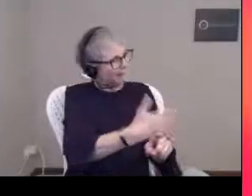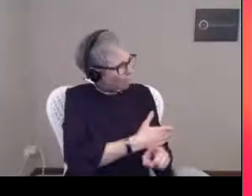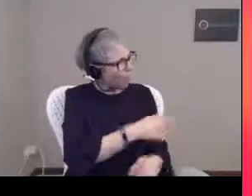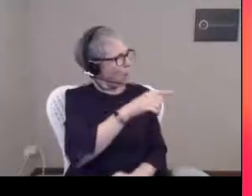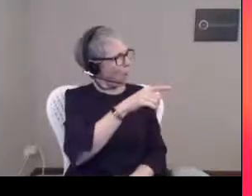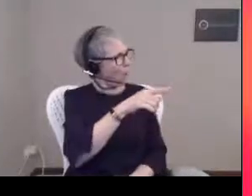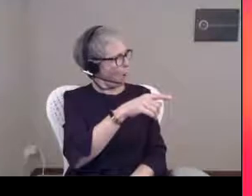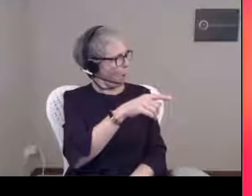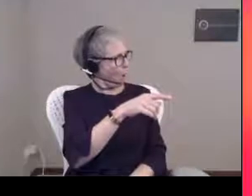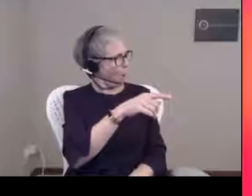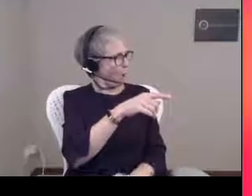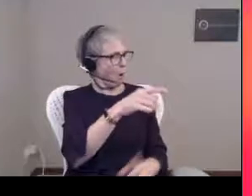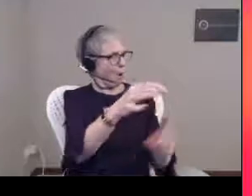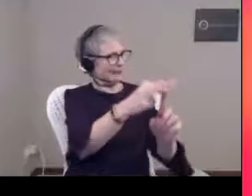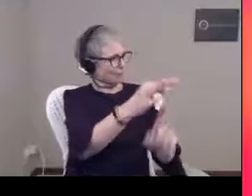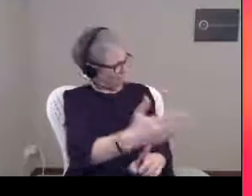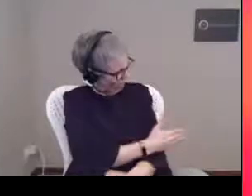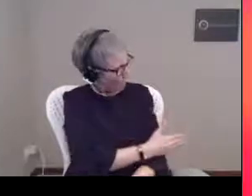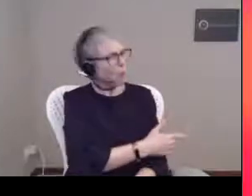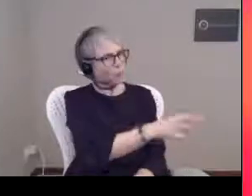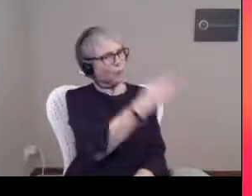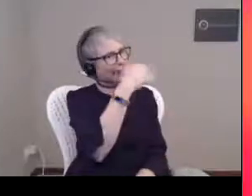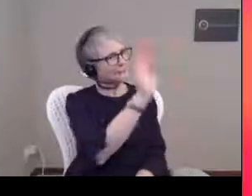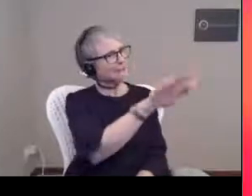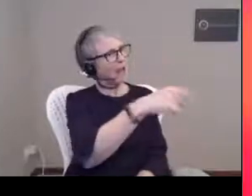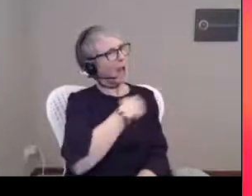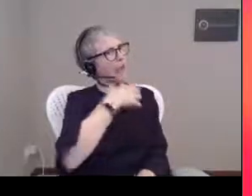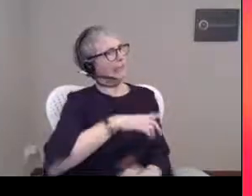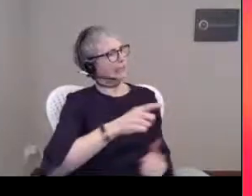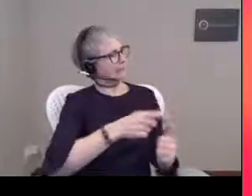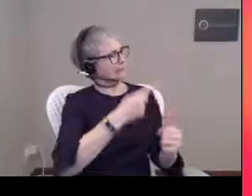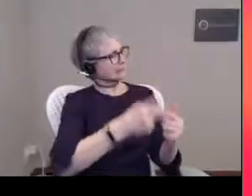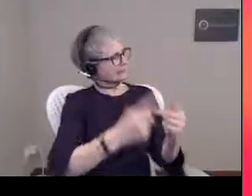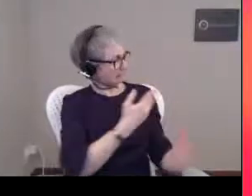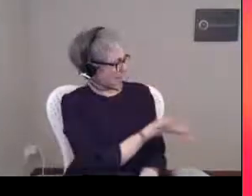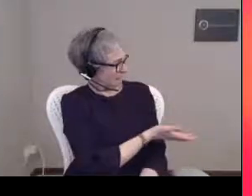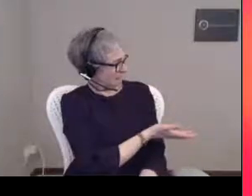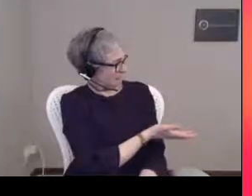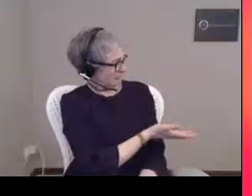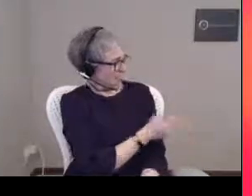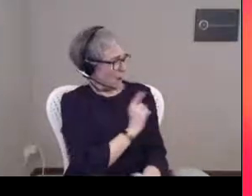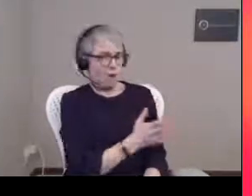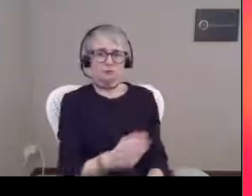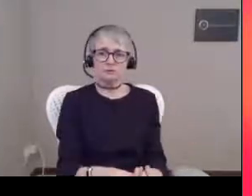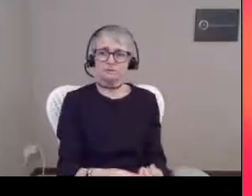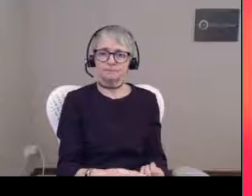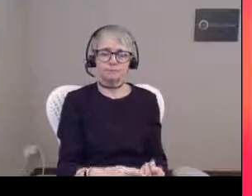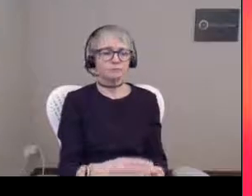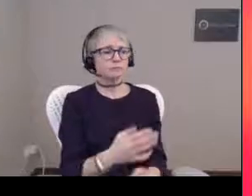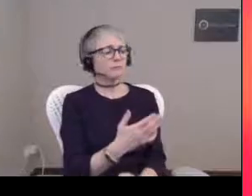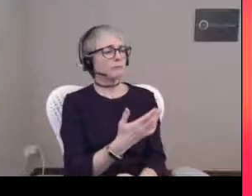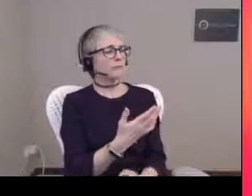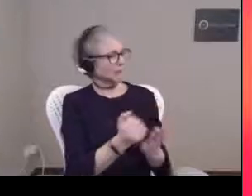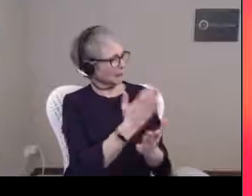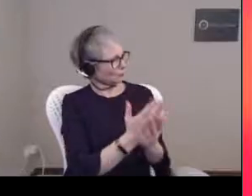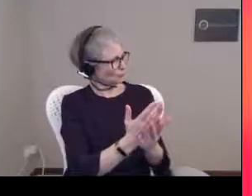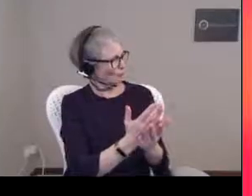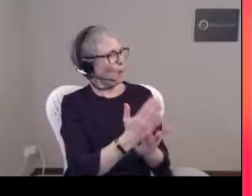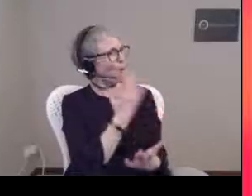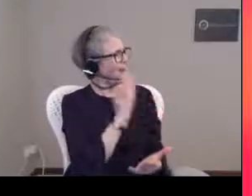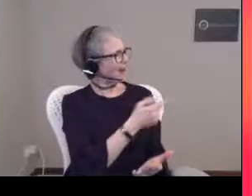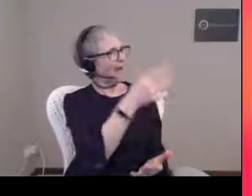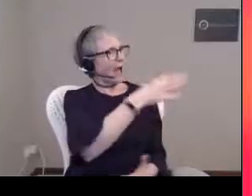applying to understand what support he needs, what time he needs, to ensure that the best version of himself is going forward for